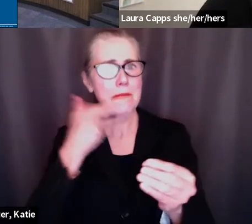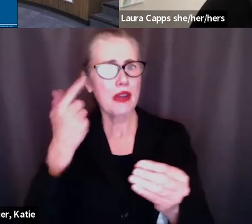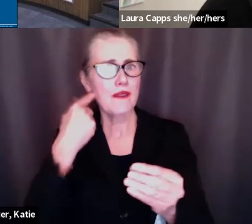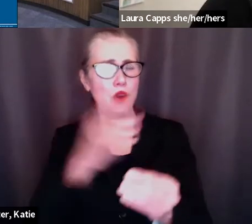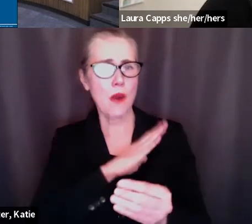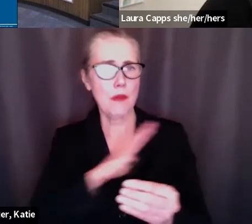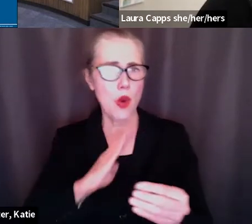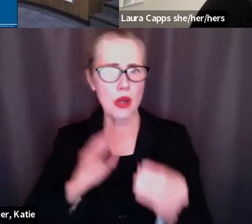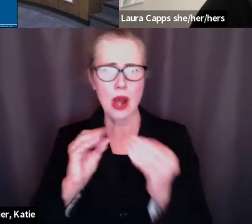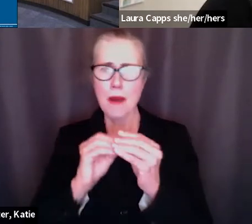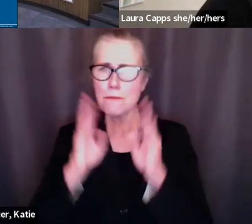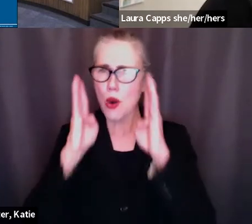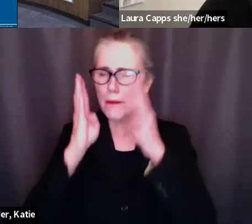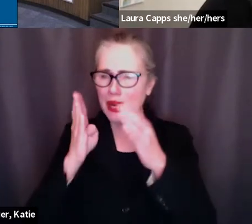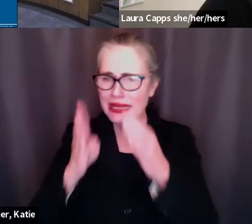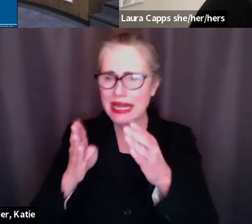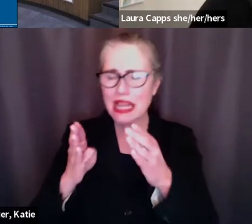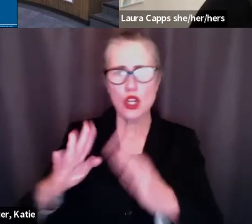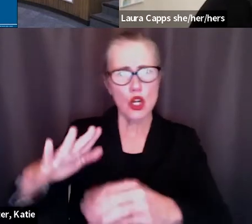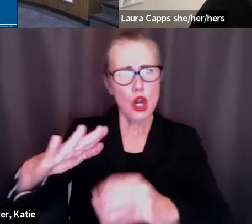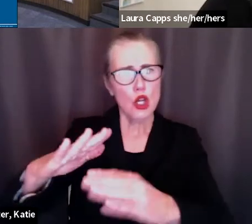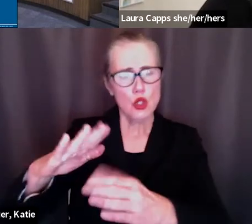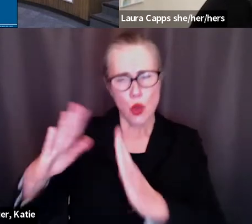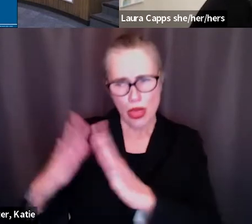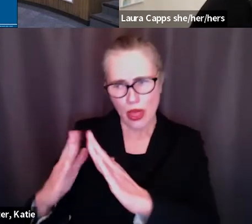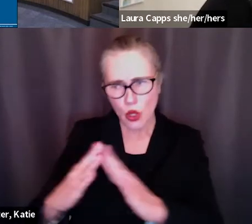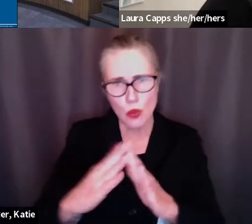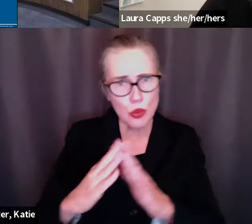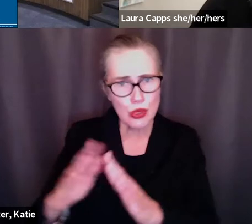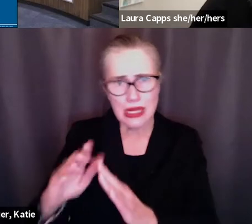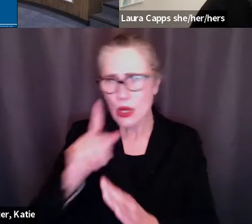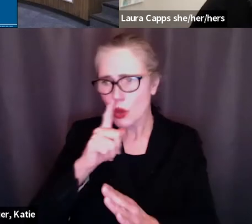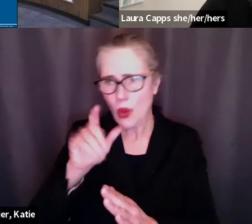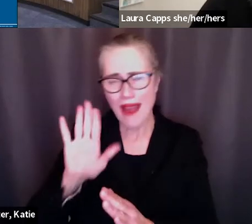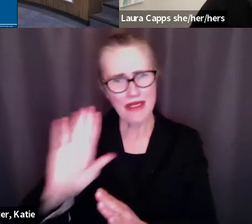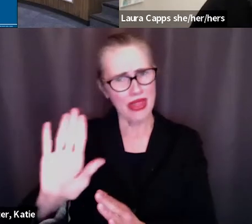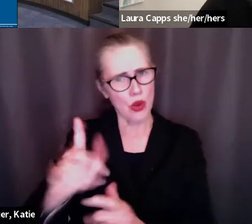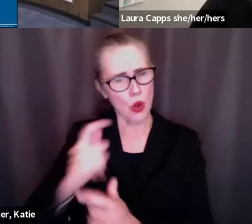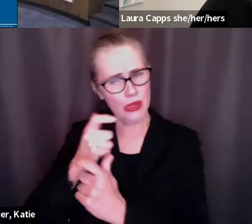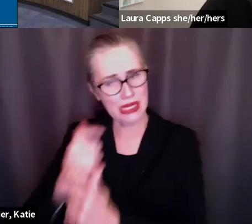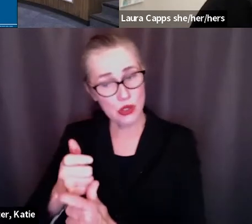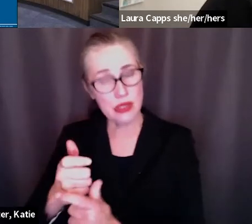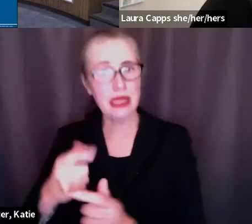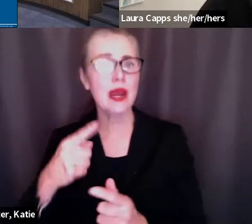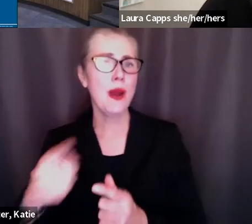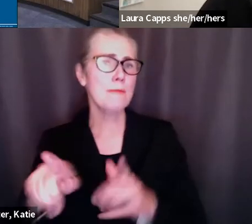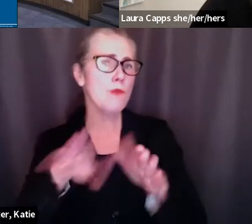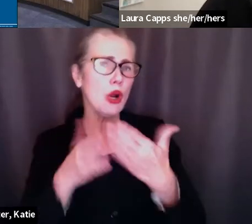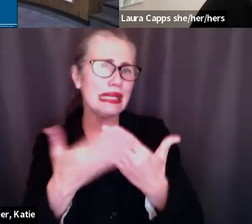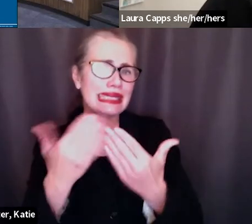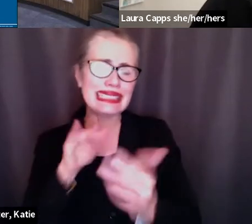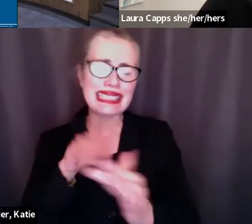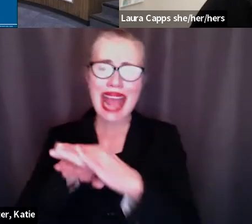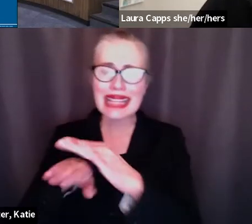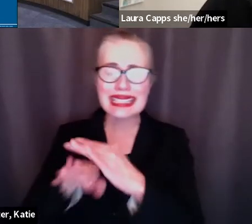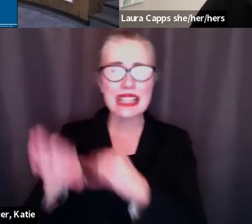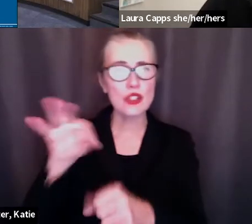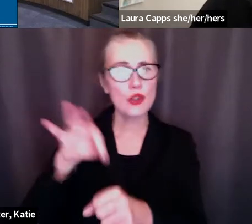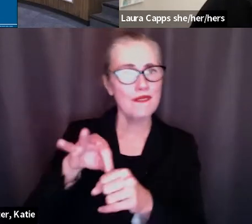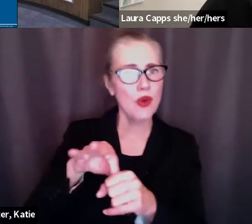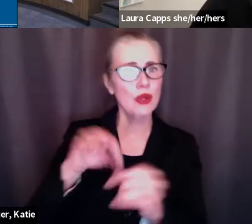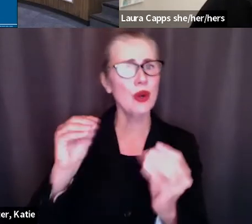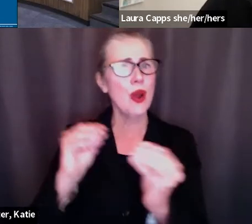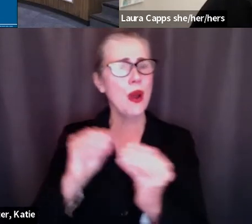interest more accessible to their voters more accountable to the parents and students more knowledgeable about the district's